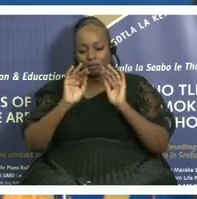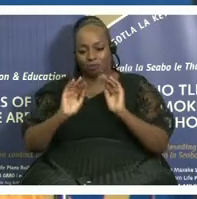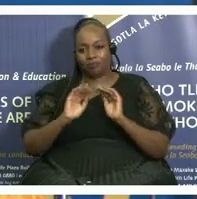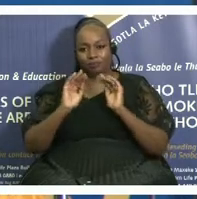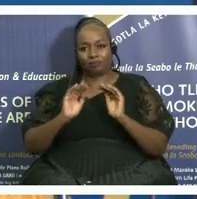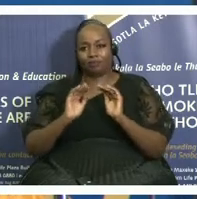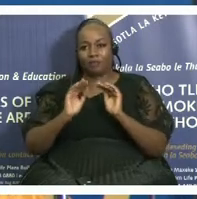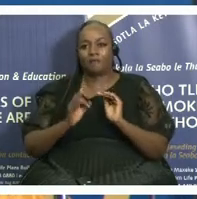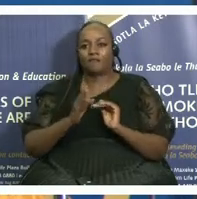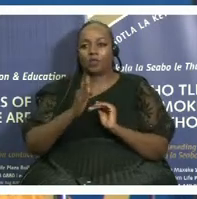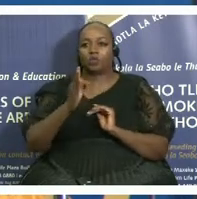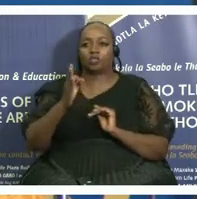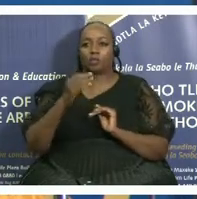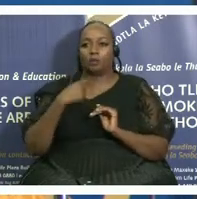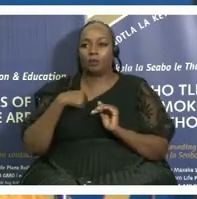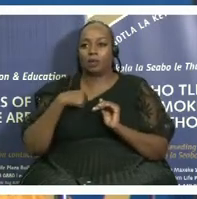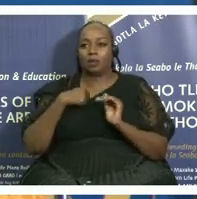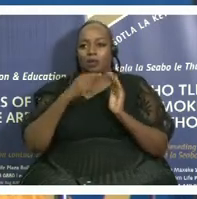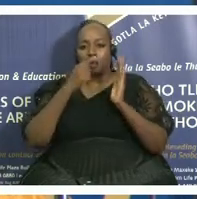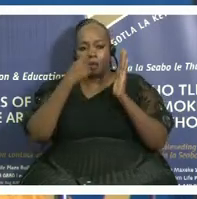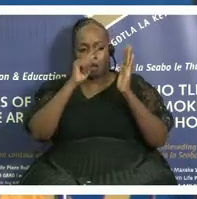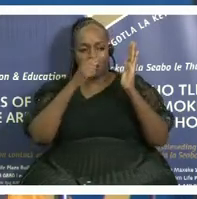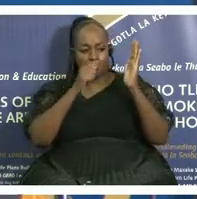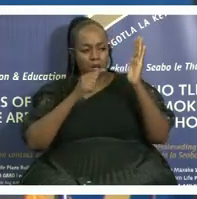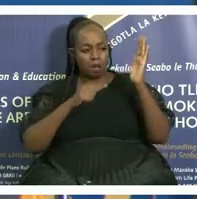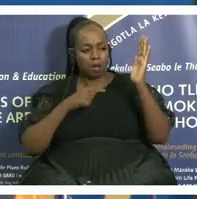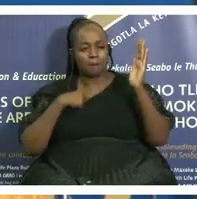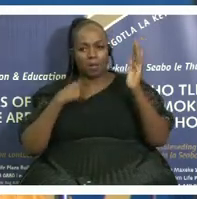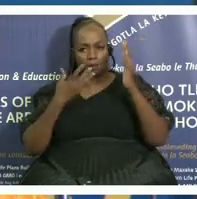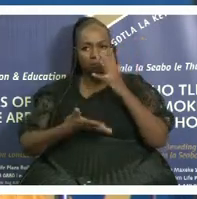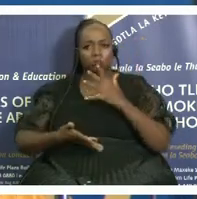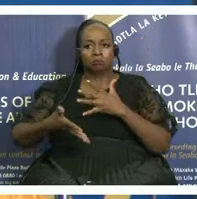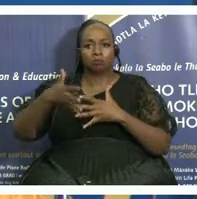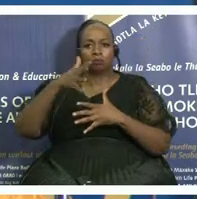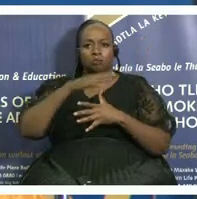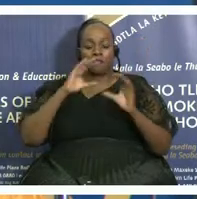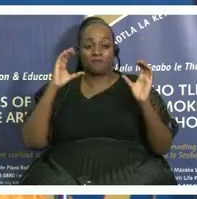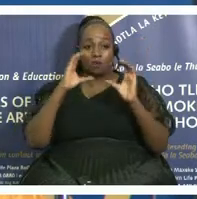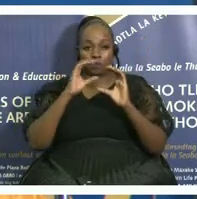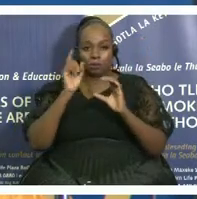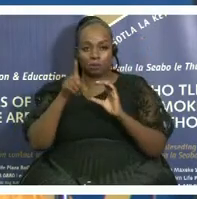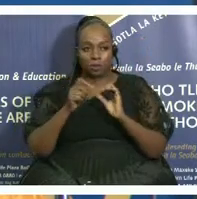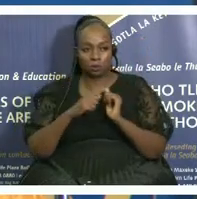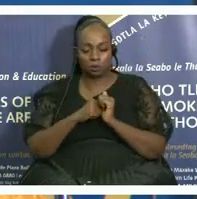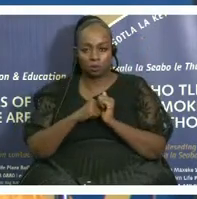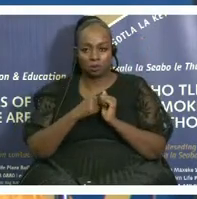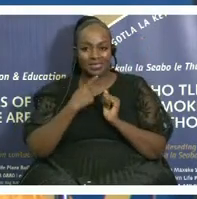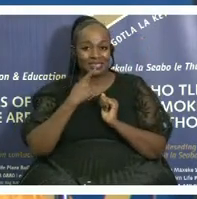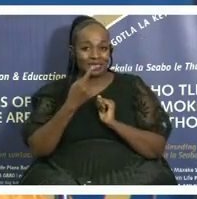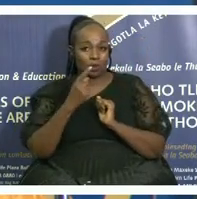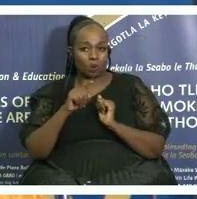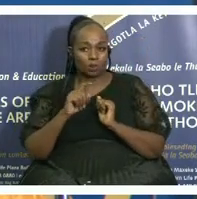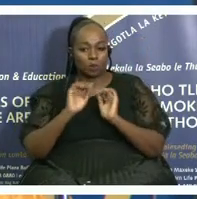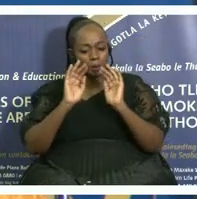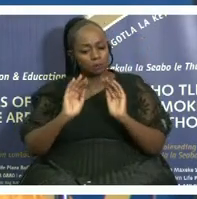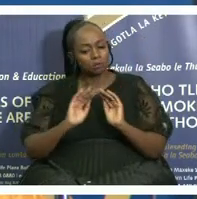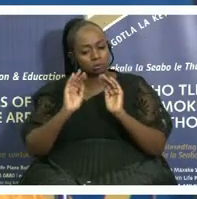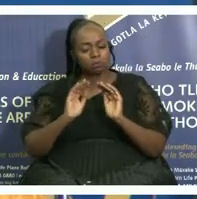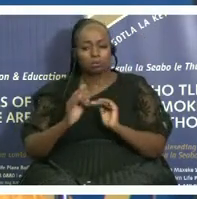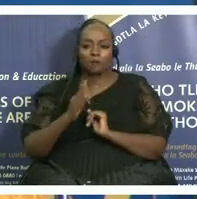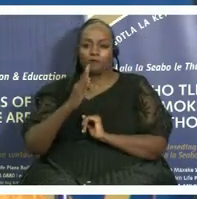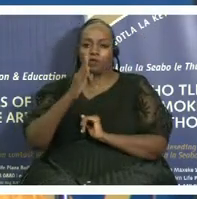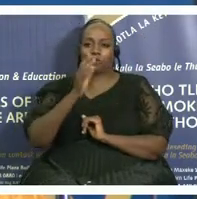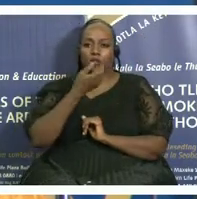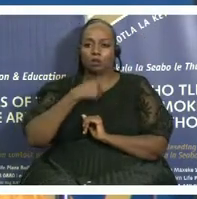These statistics motivate us to prioritize the finalization of the provincial integrated crime and violence prevention